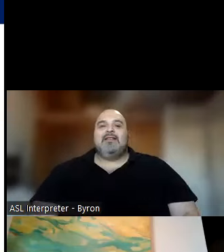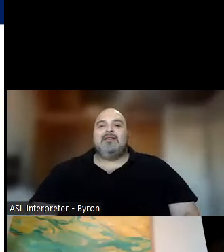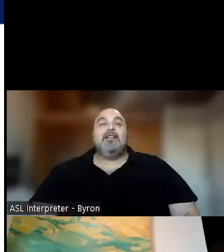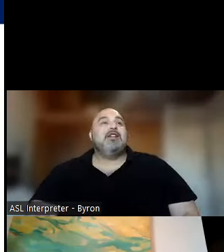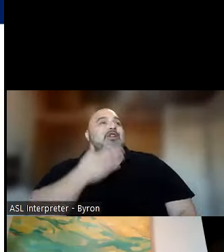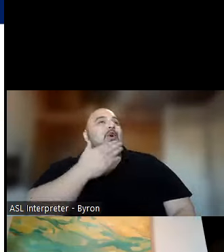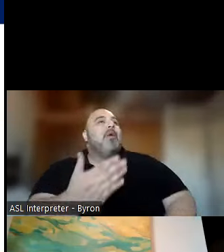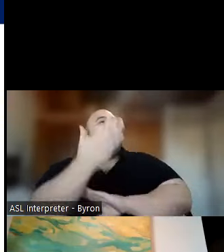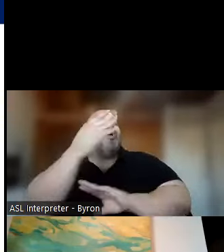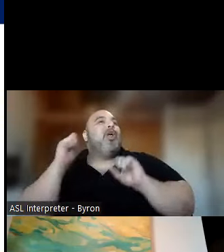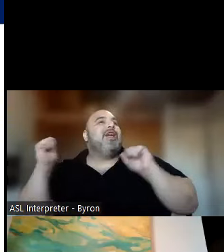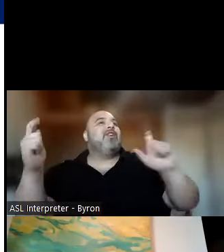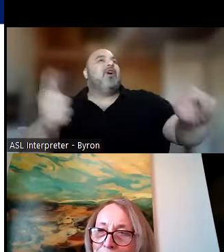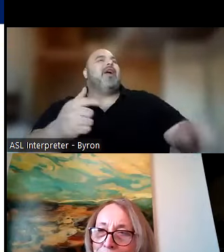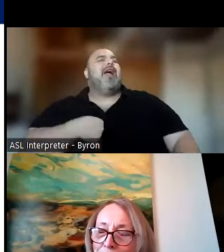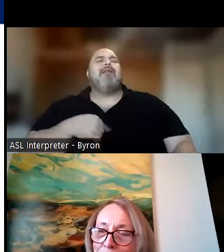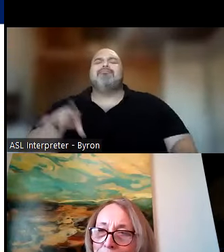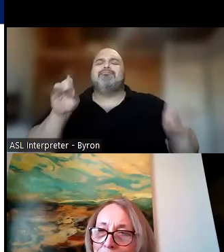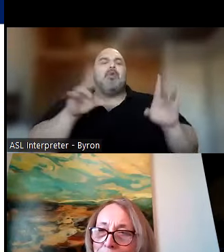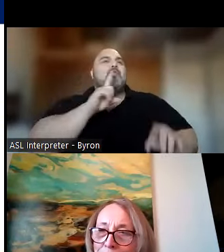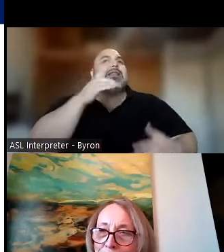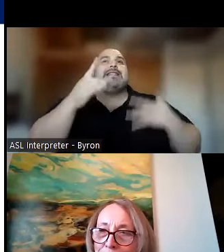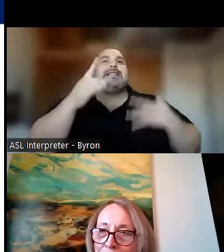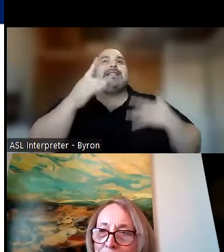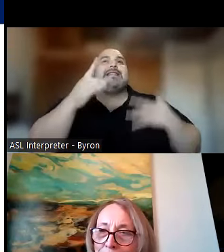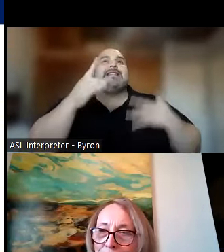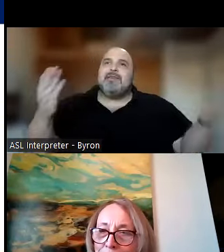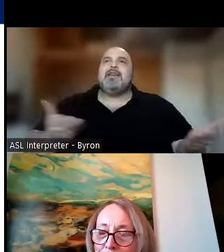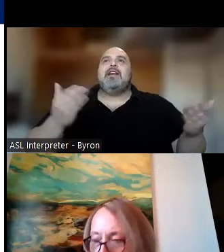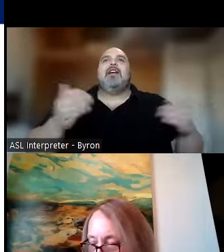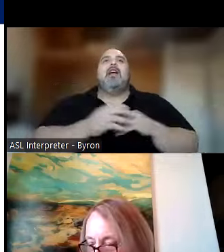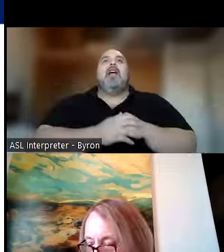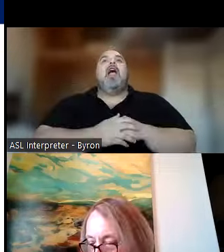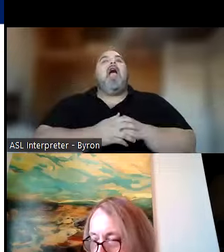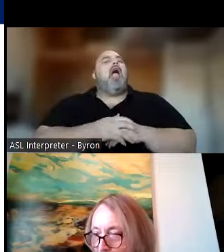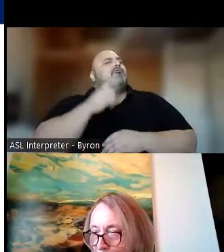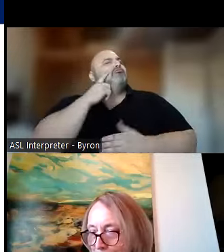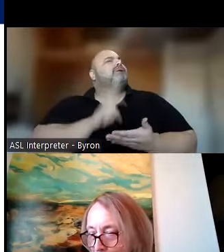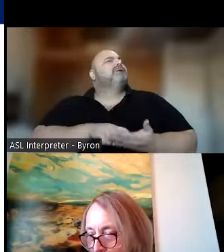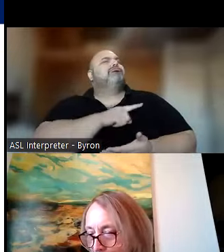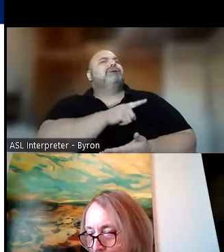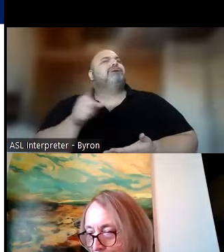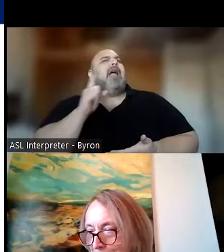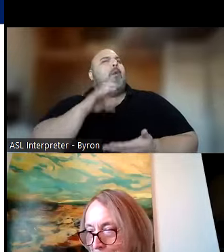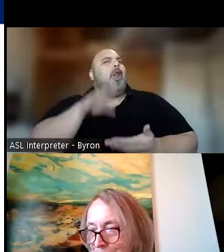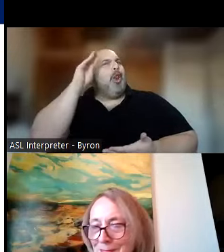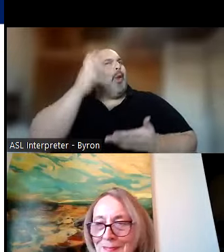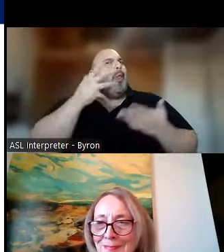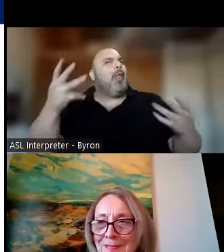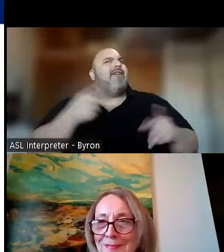morning, everyone. I'm really excited to be here. And I can tell that I'm going to learn a lot from everyone